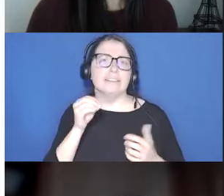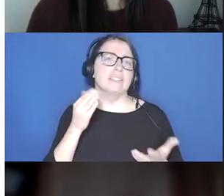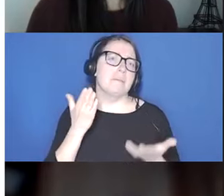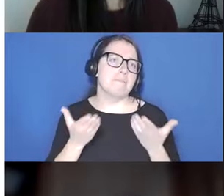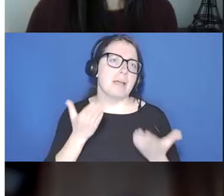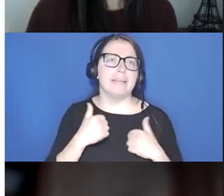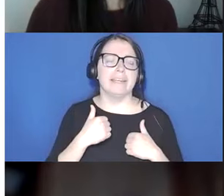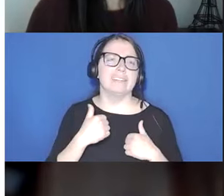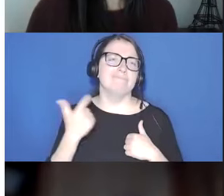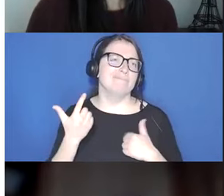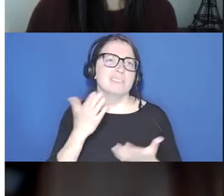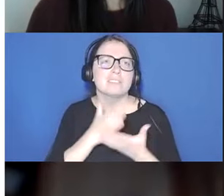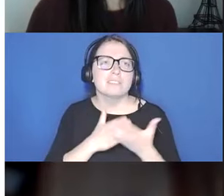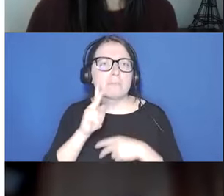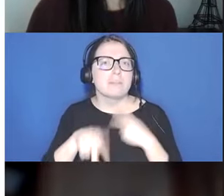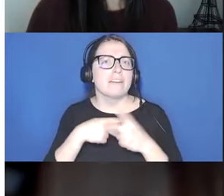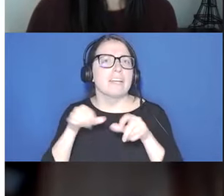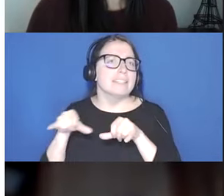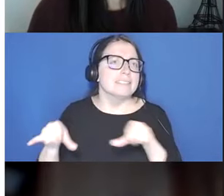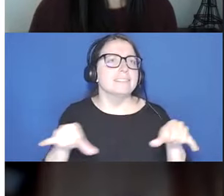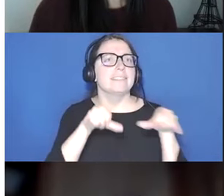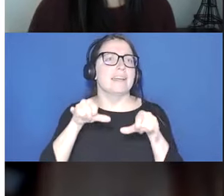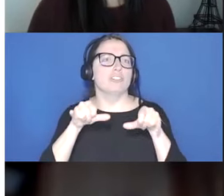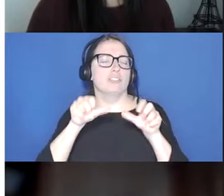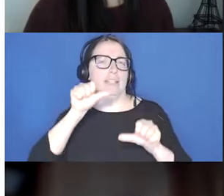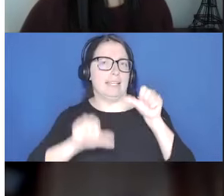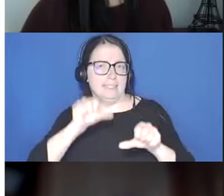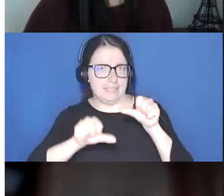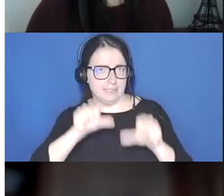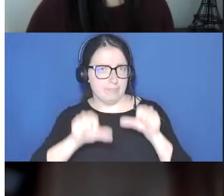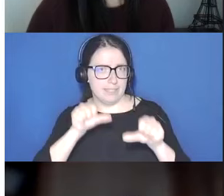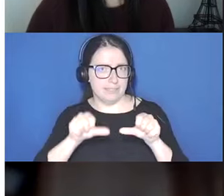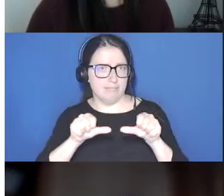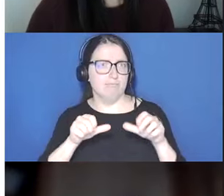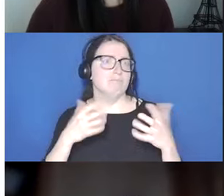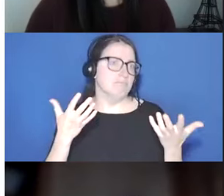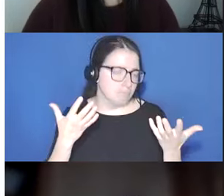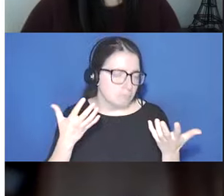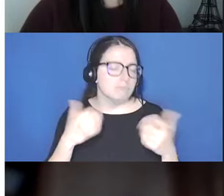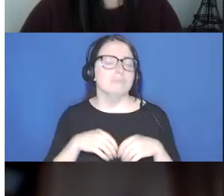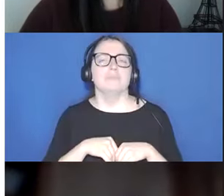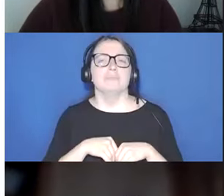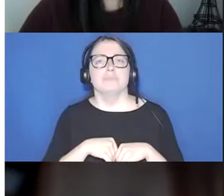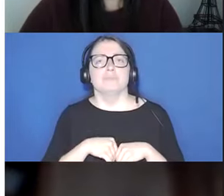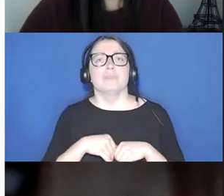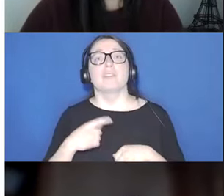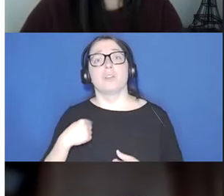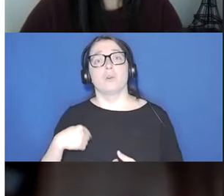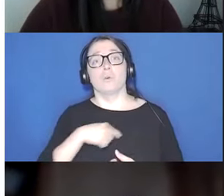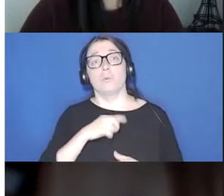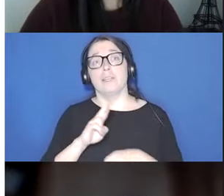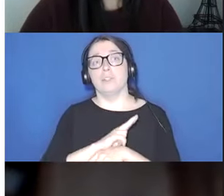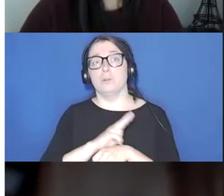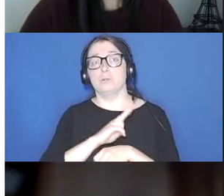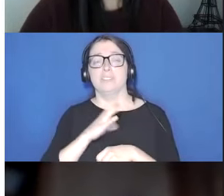of standardized autism assessment by the clinician that you're going to. One that we use a lot and is kind of the